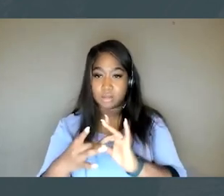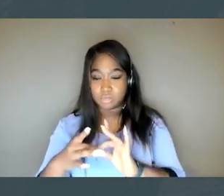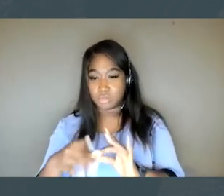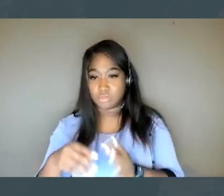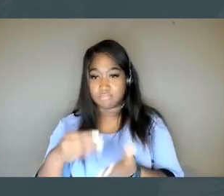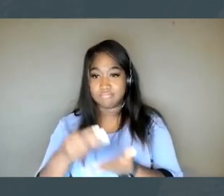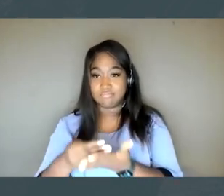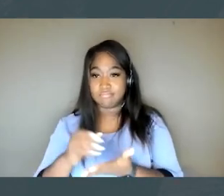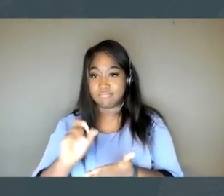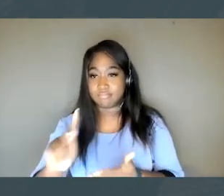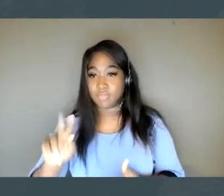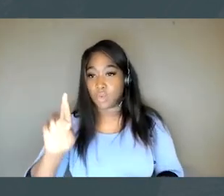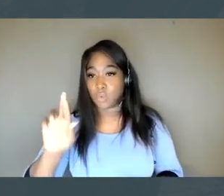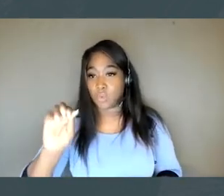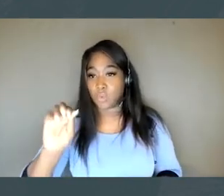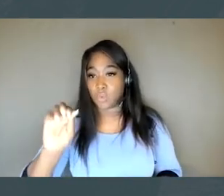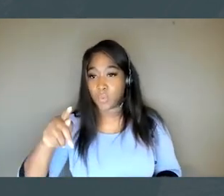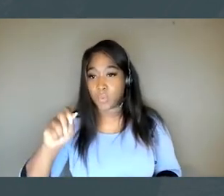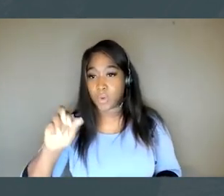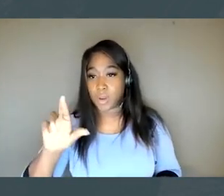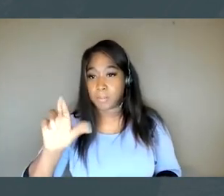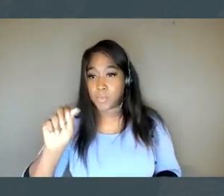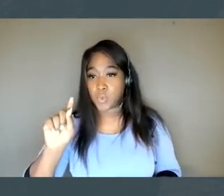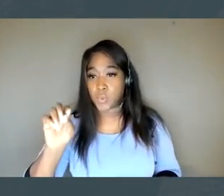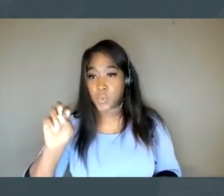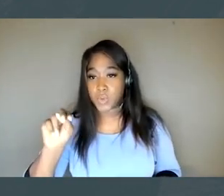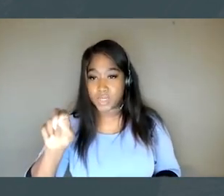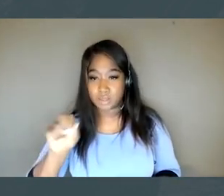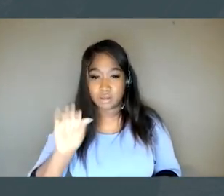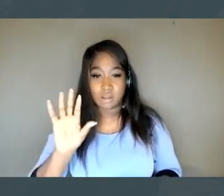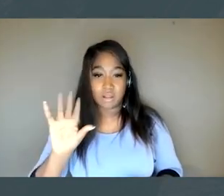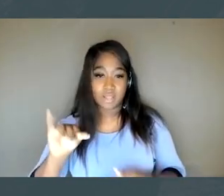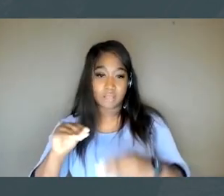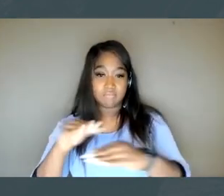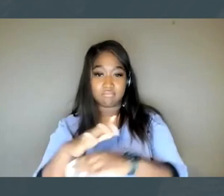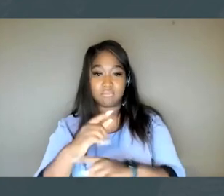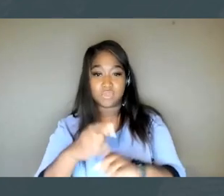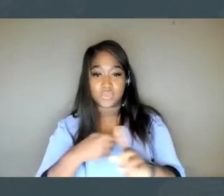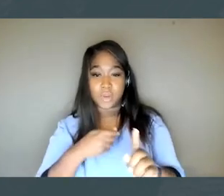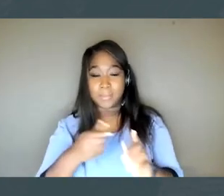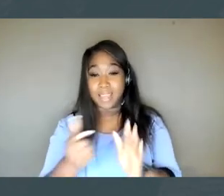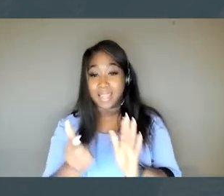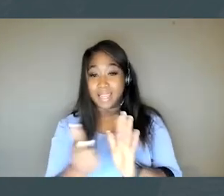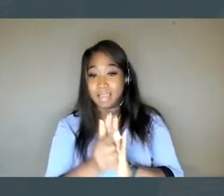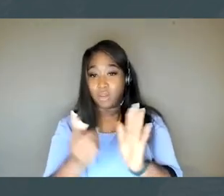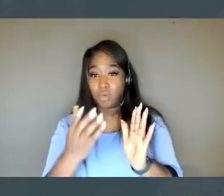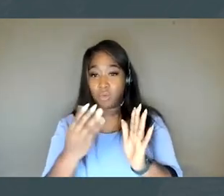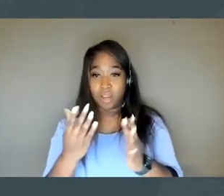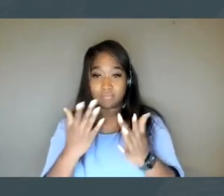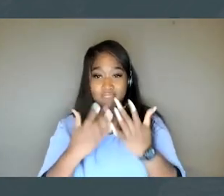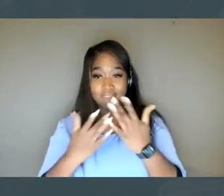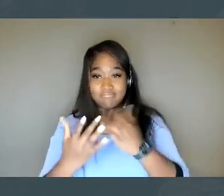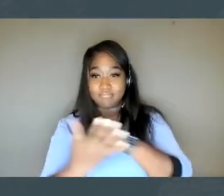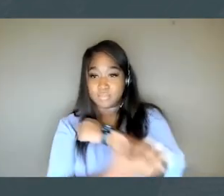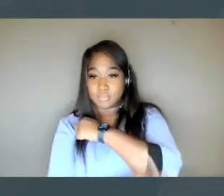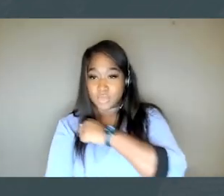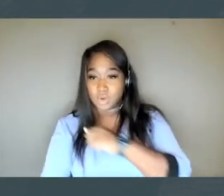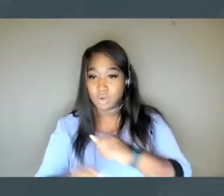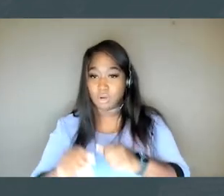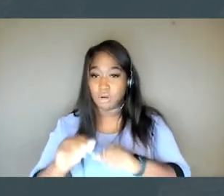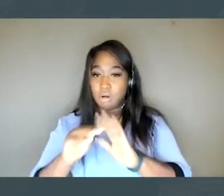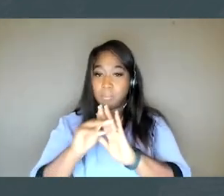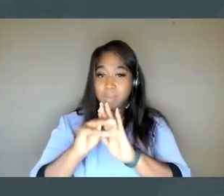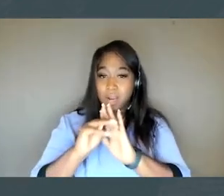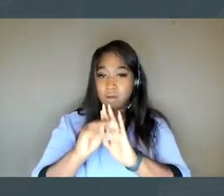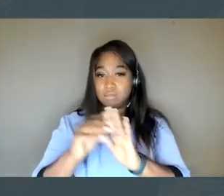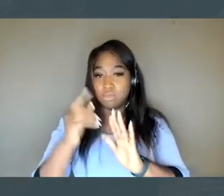shaped by a legal, an impoverished model of, you know, kind of, you know, tracing out causality